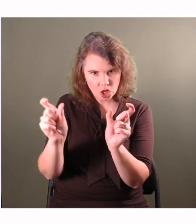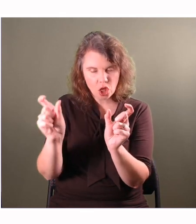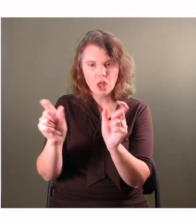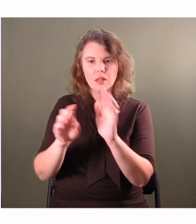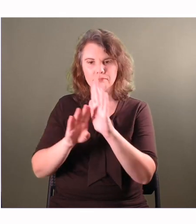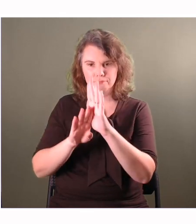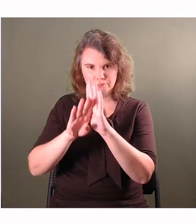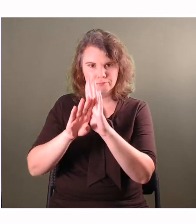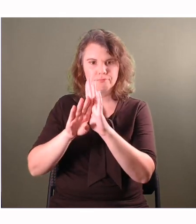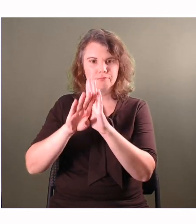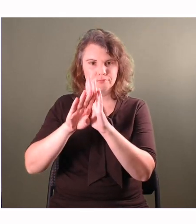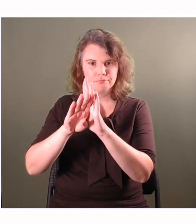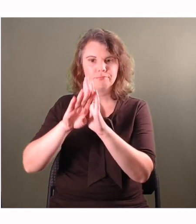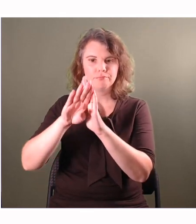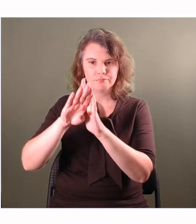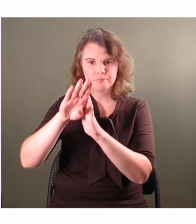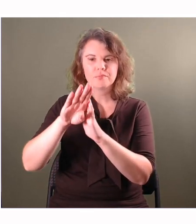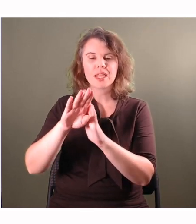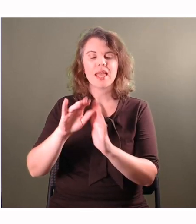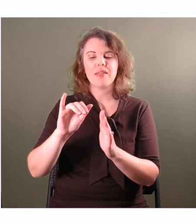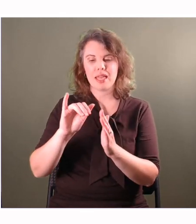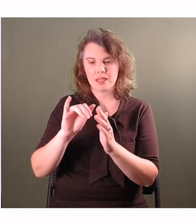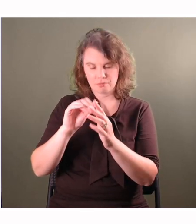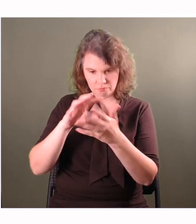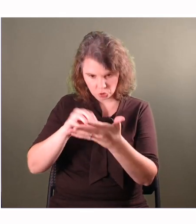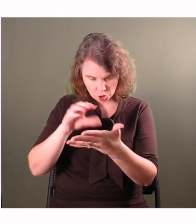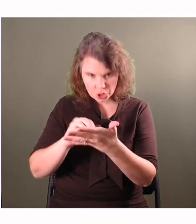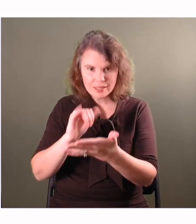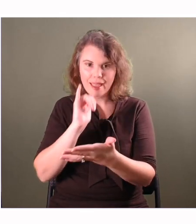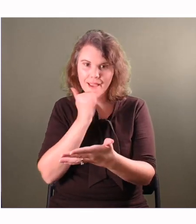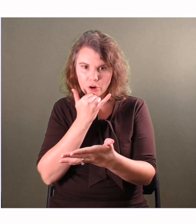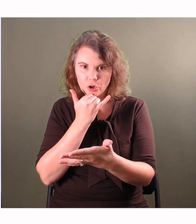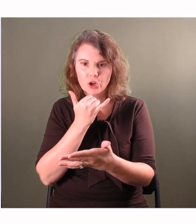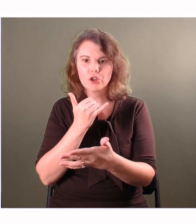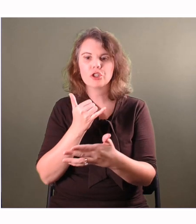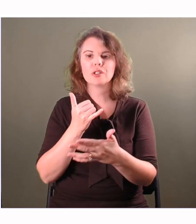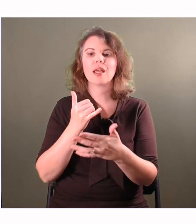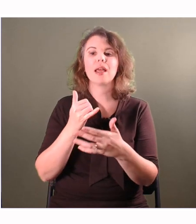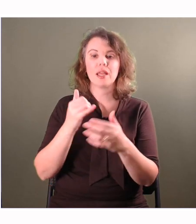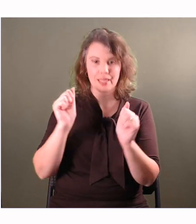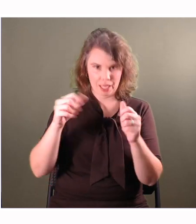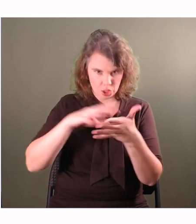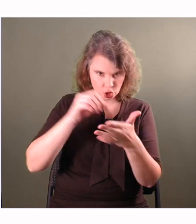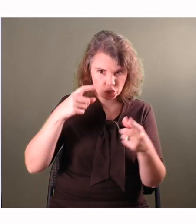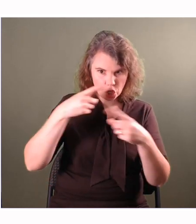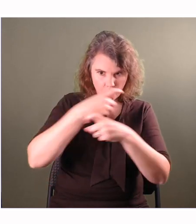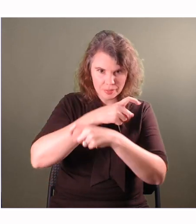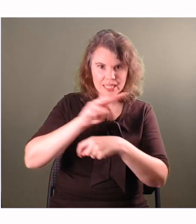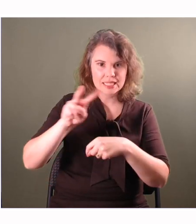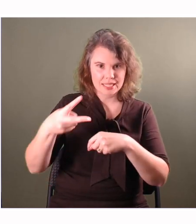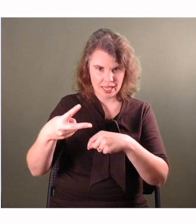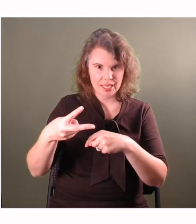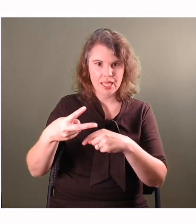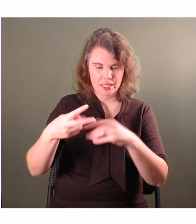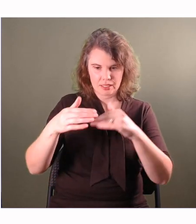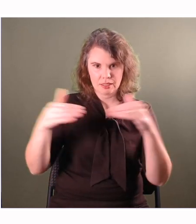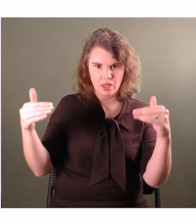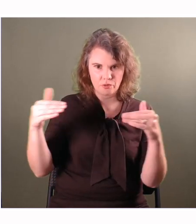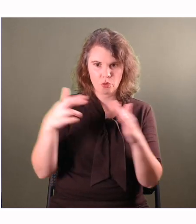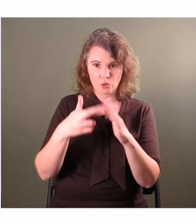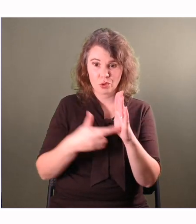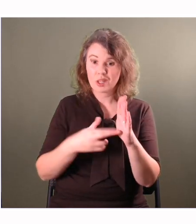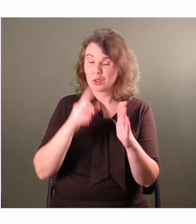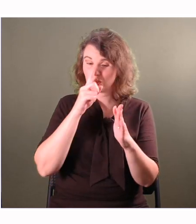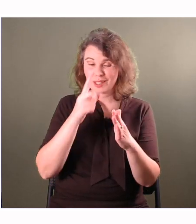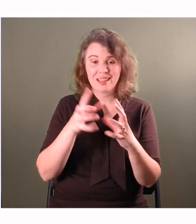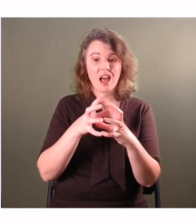incremental, subject interference, error-based, able to learn complex rules, constrained by input.